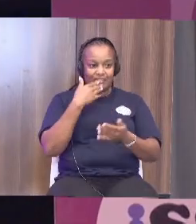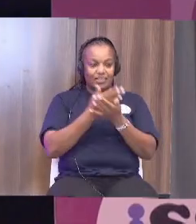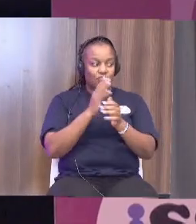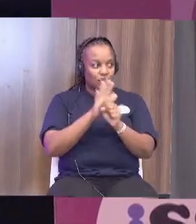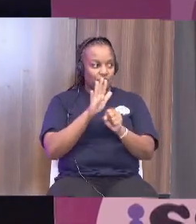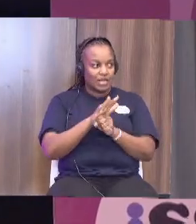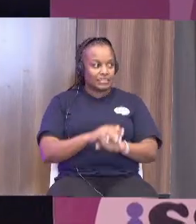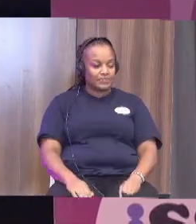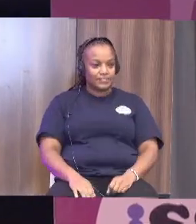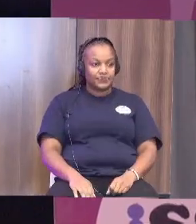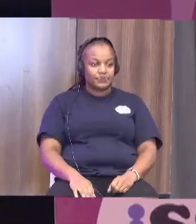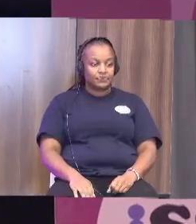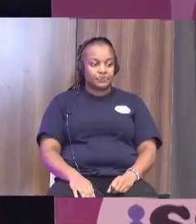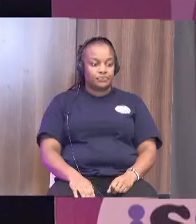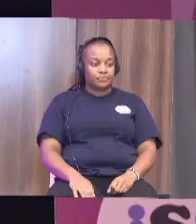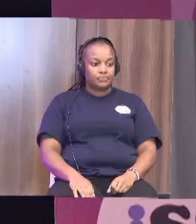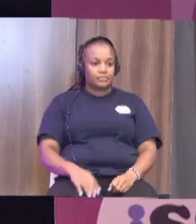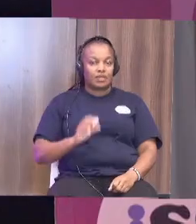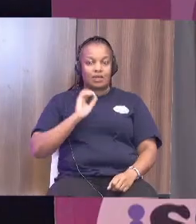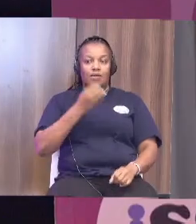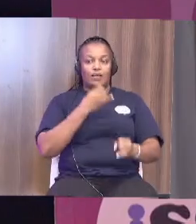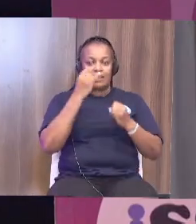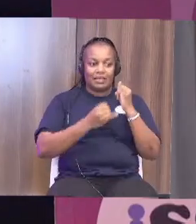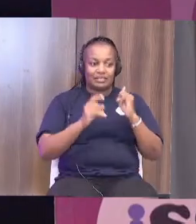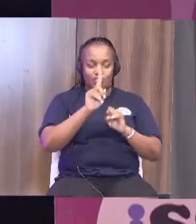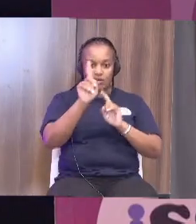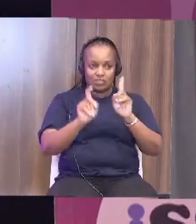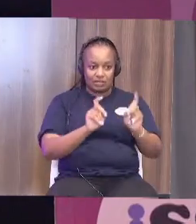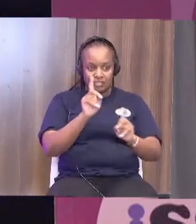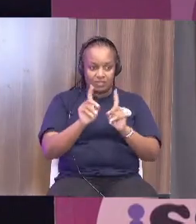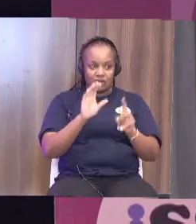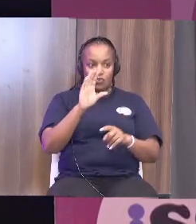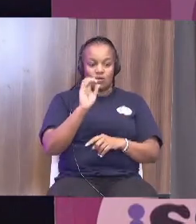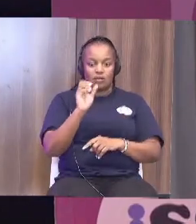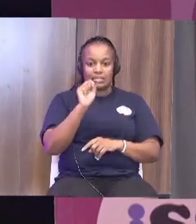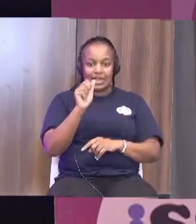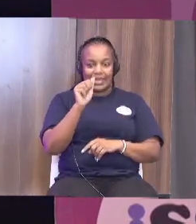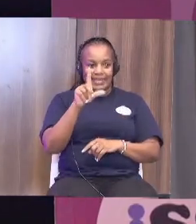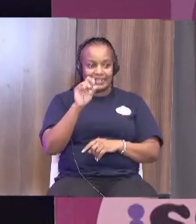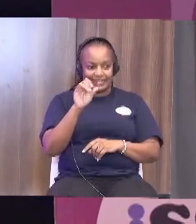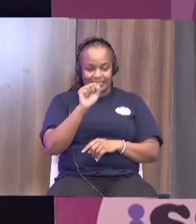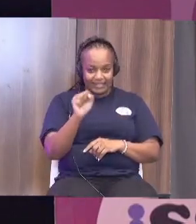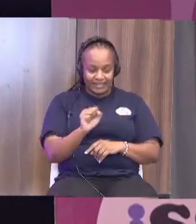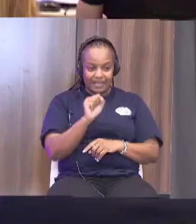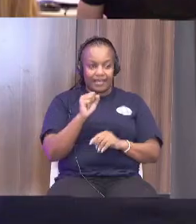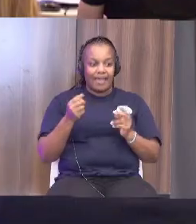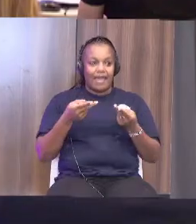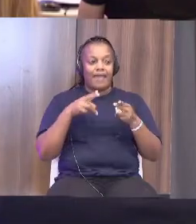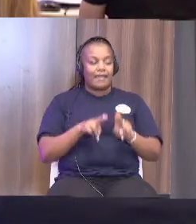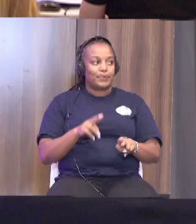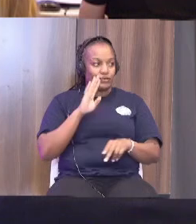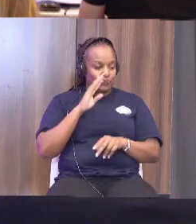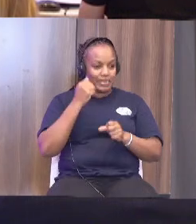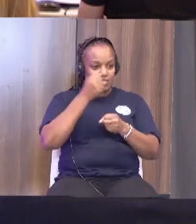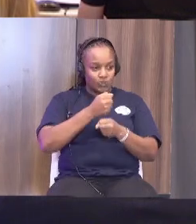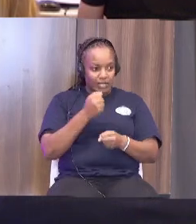much. Our last question goes to Gonzalez. I happen to be doing